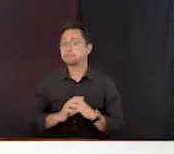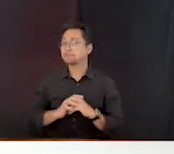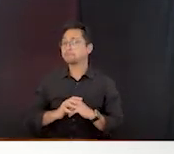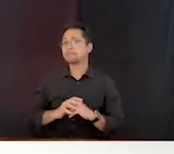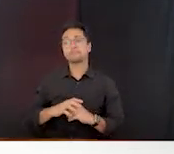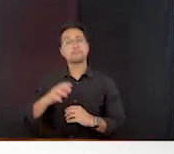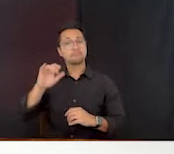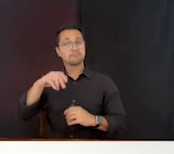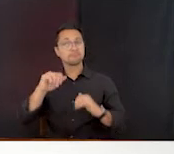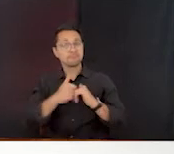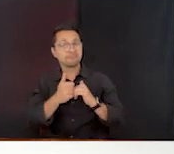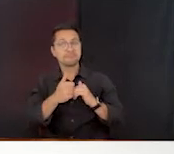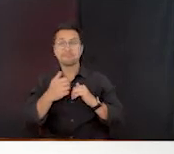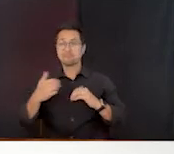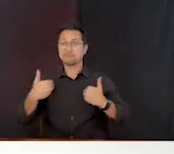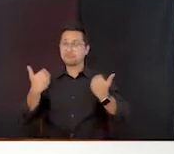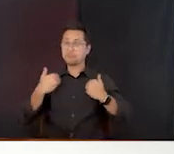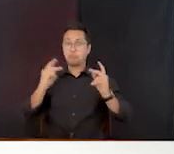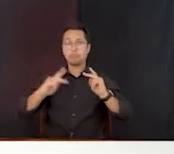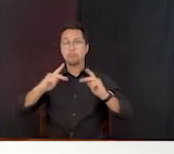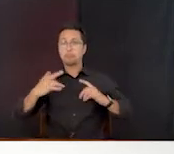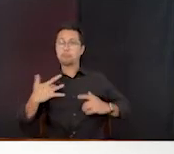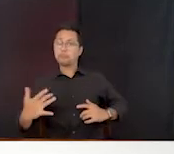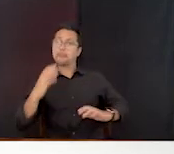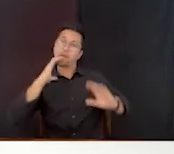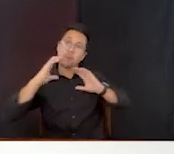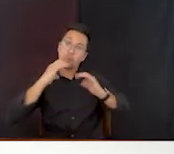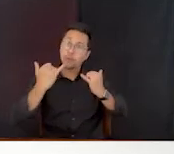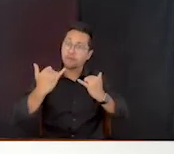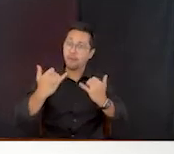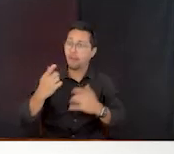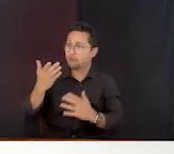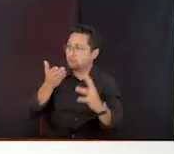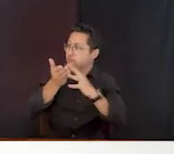that's how a lot of younger people are communicating now. So